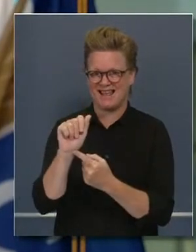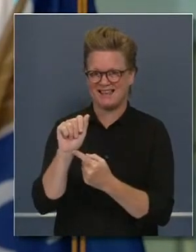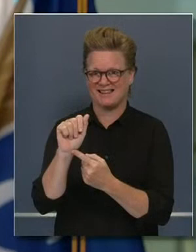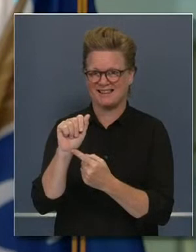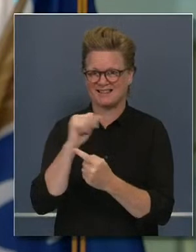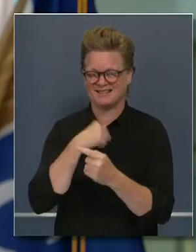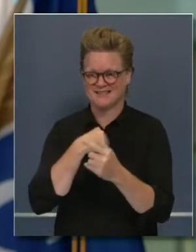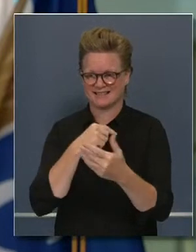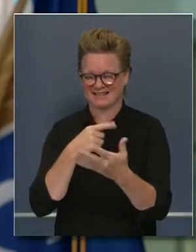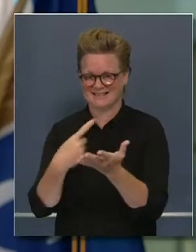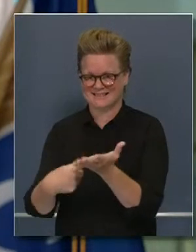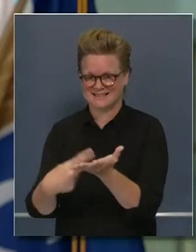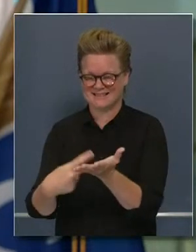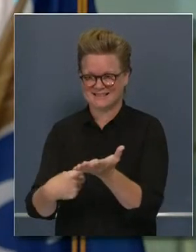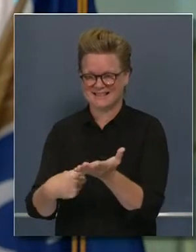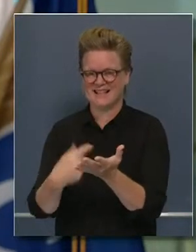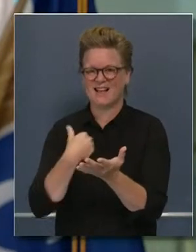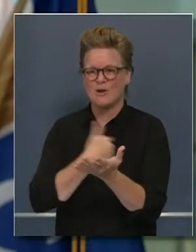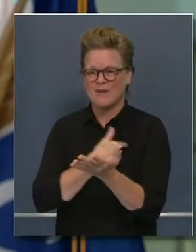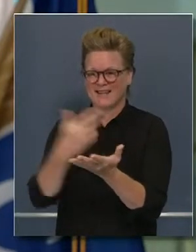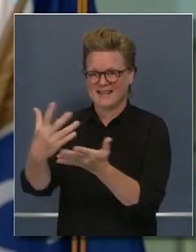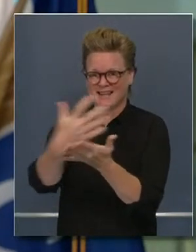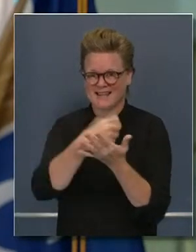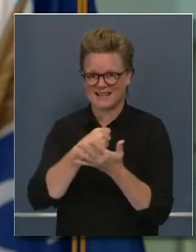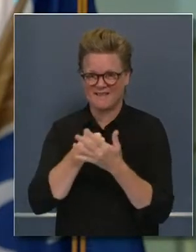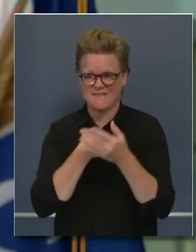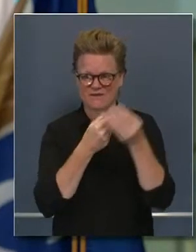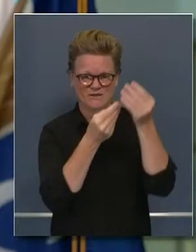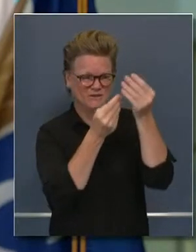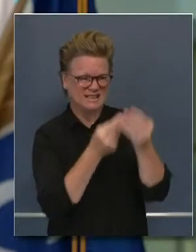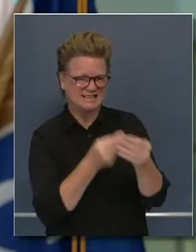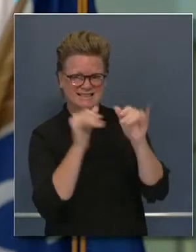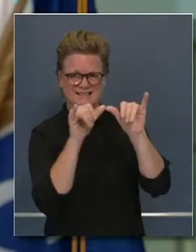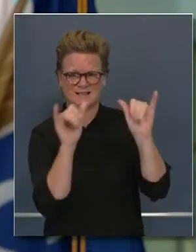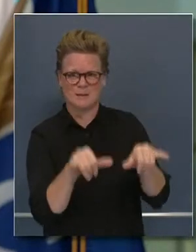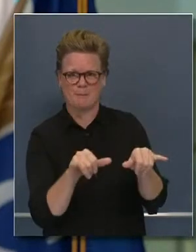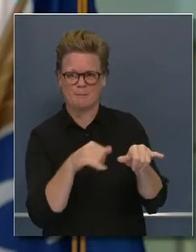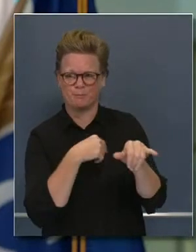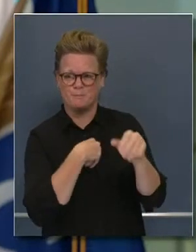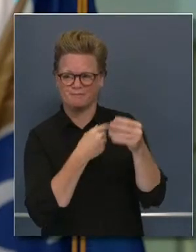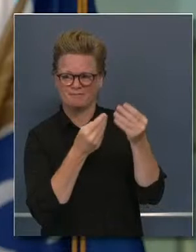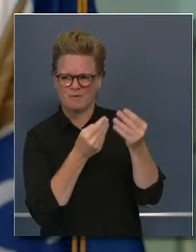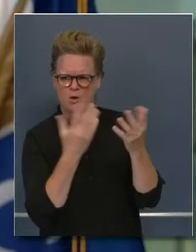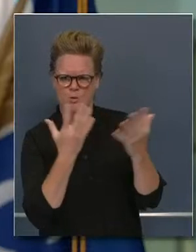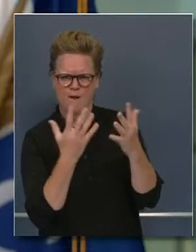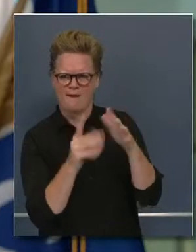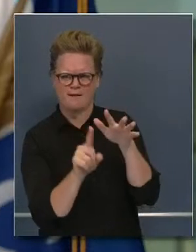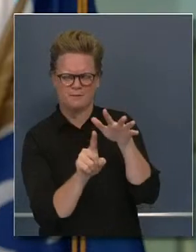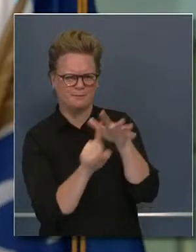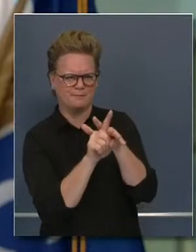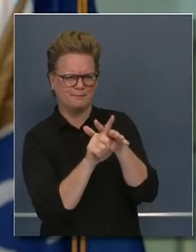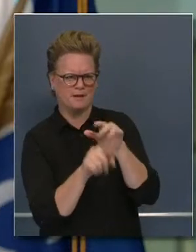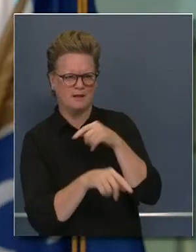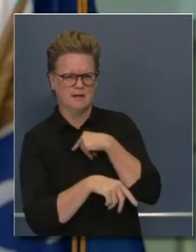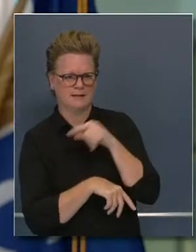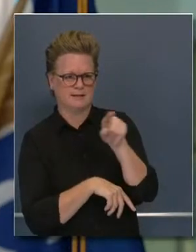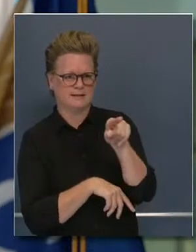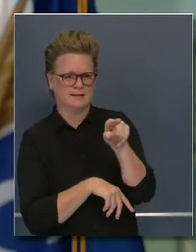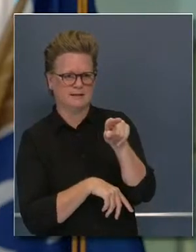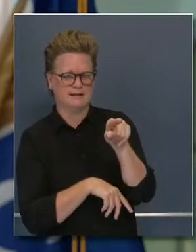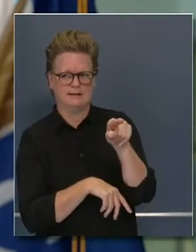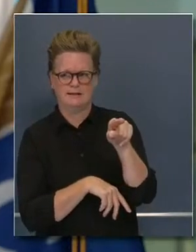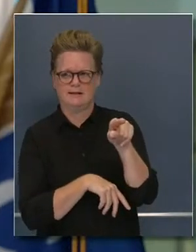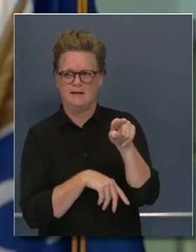with the Marin County data, as we did with all 58 counties, the anticipated move to